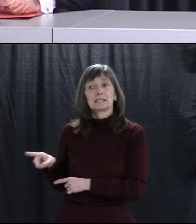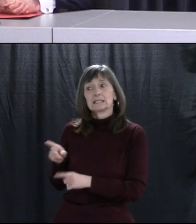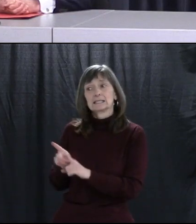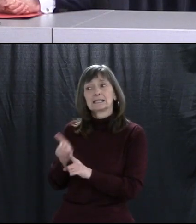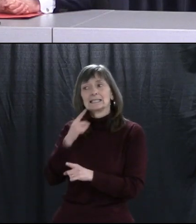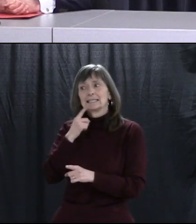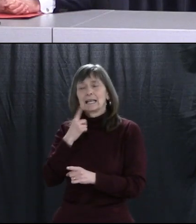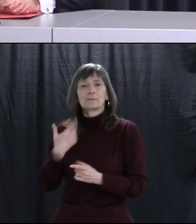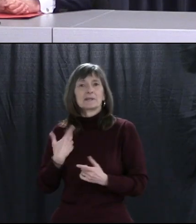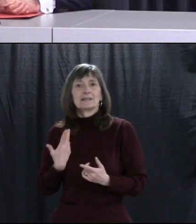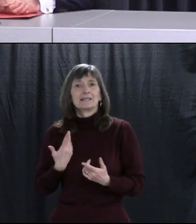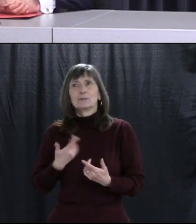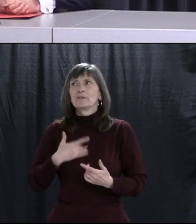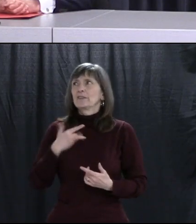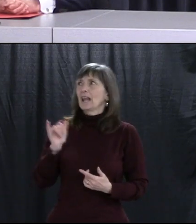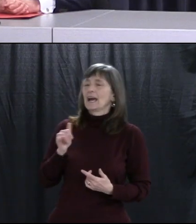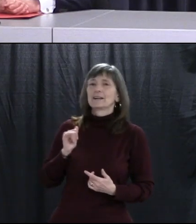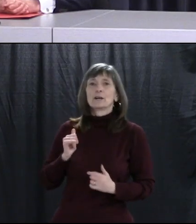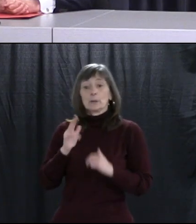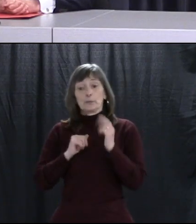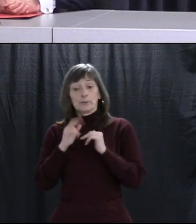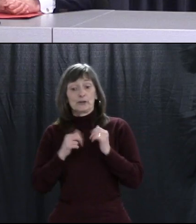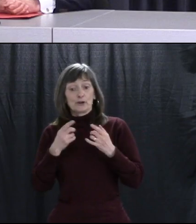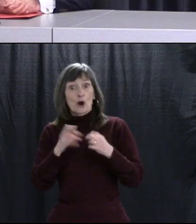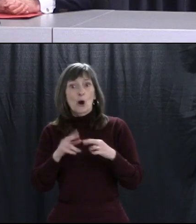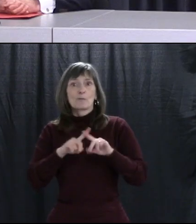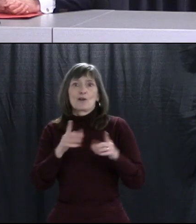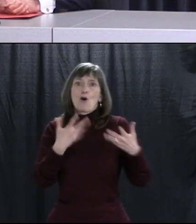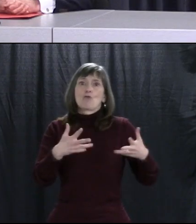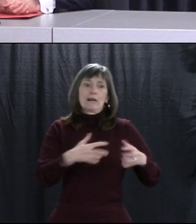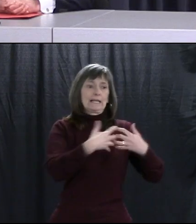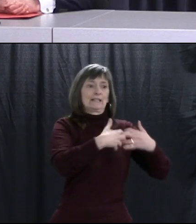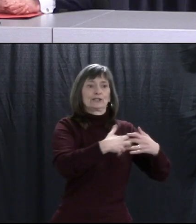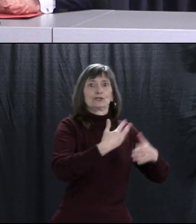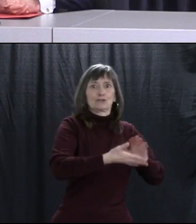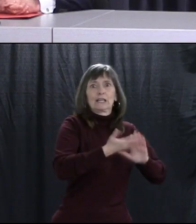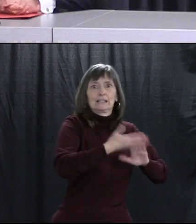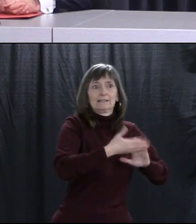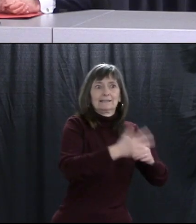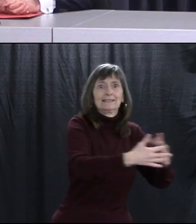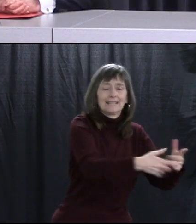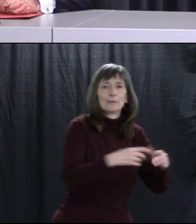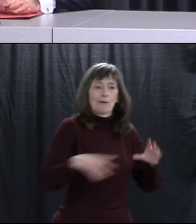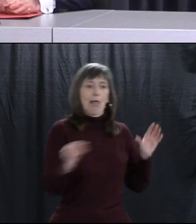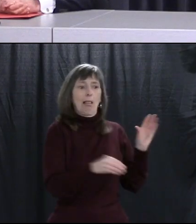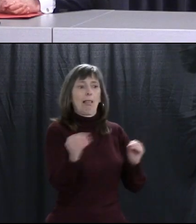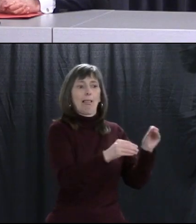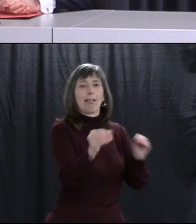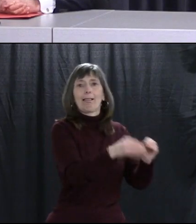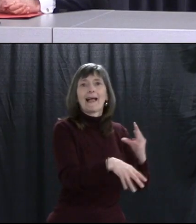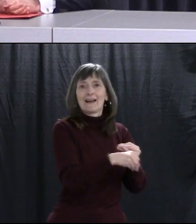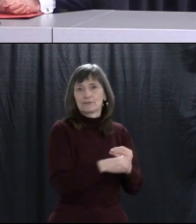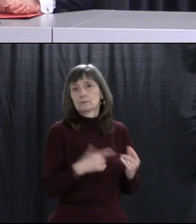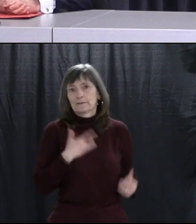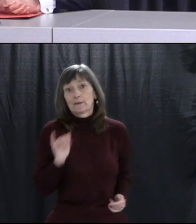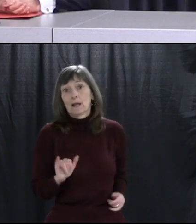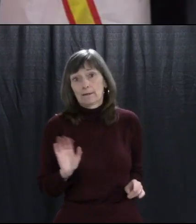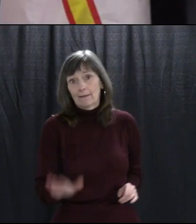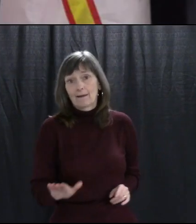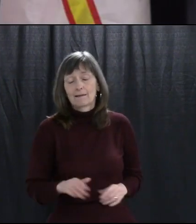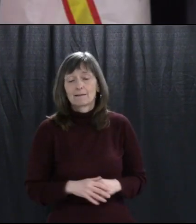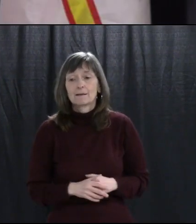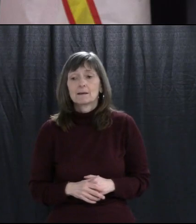car with the engine running, so there's no question, we'll make decisions based on the evidence and the advice that we receive, and so